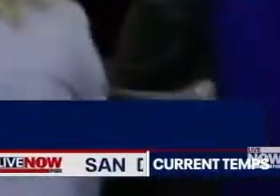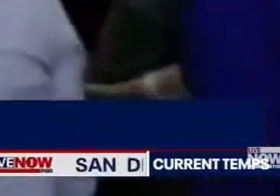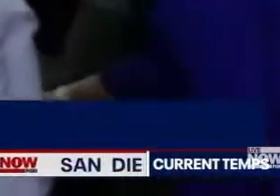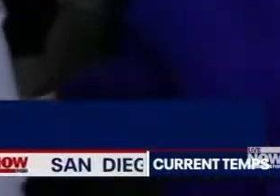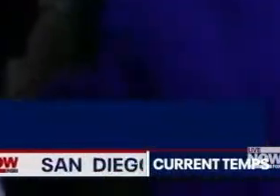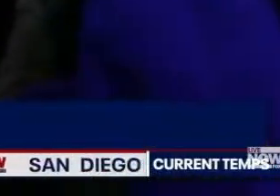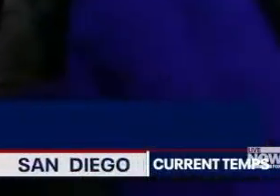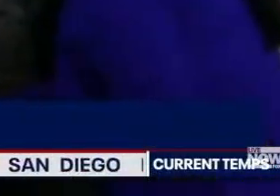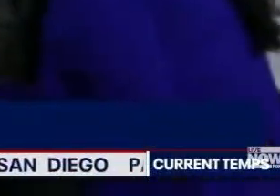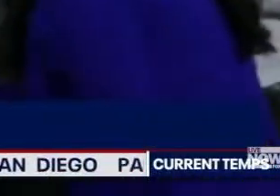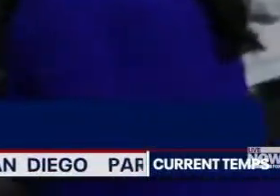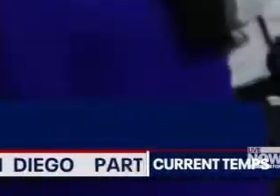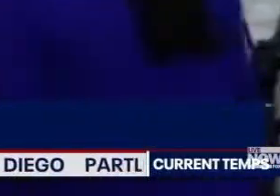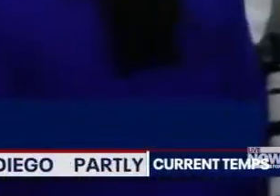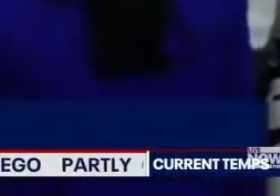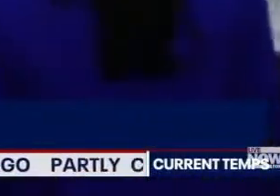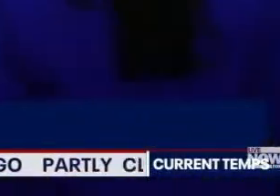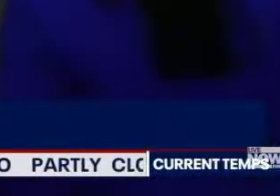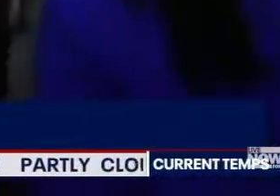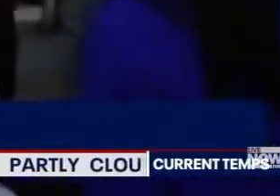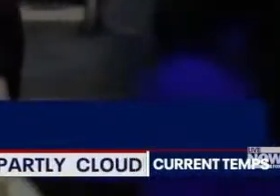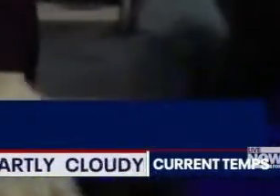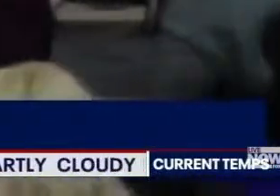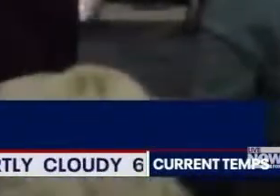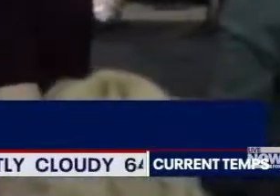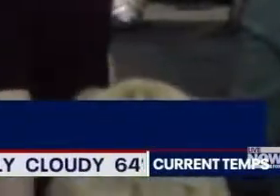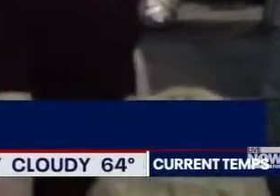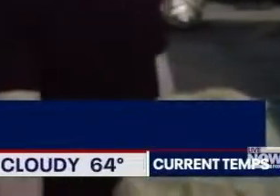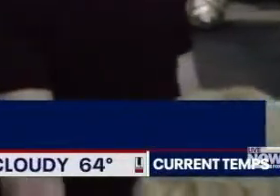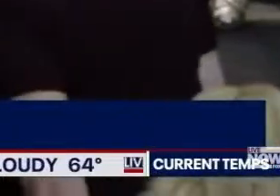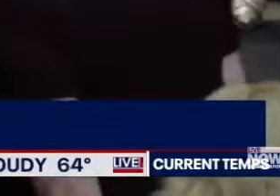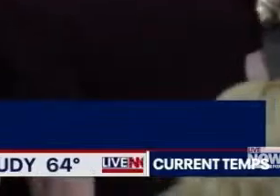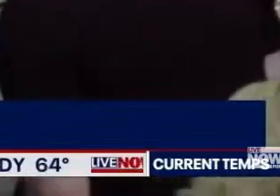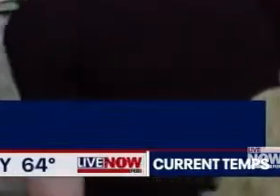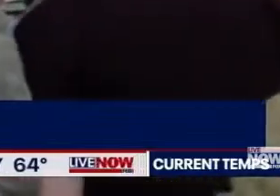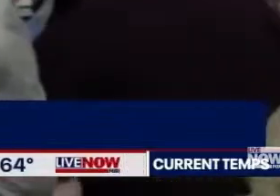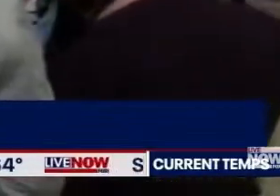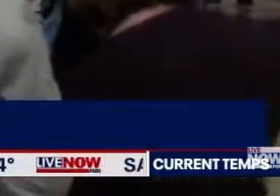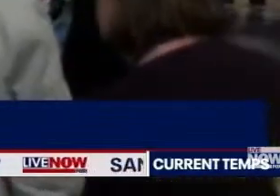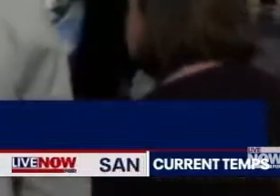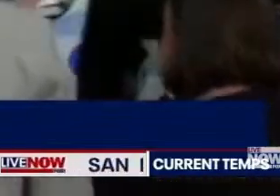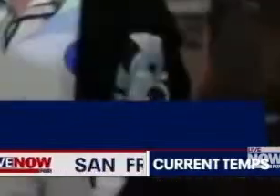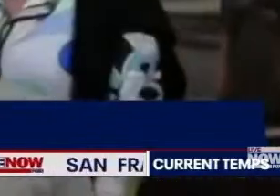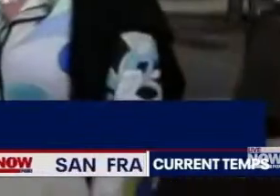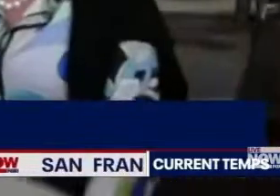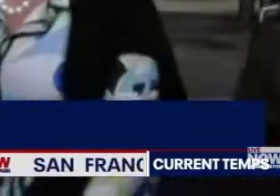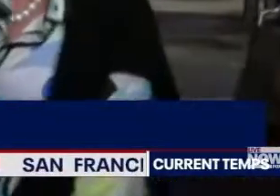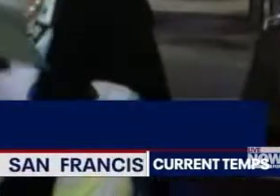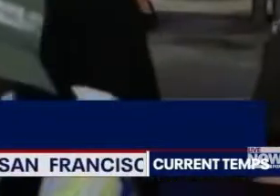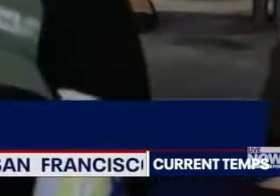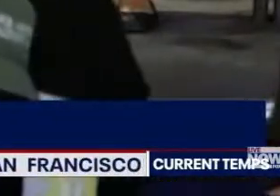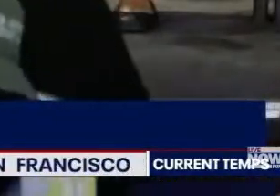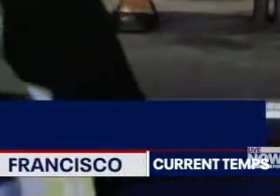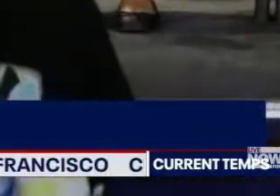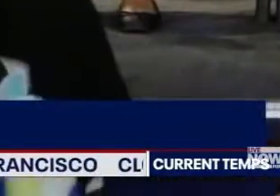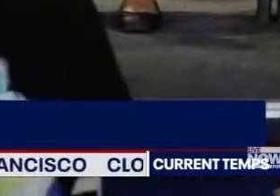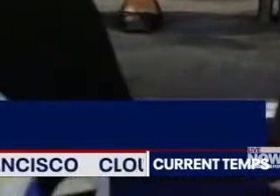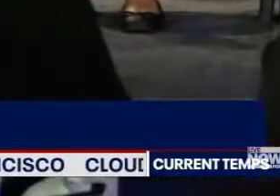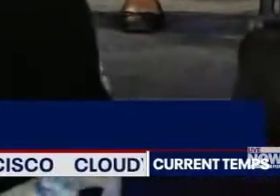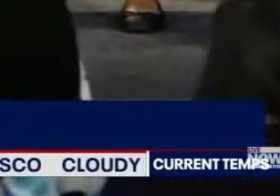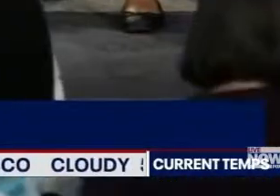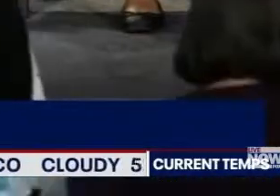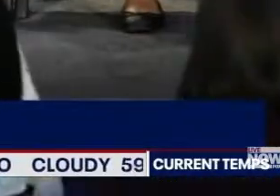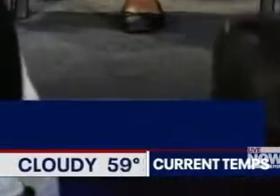is the man right there, RFK Jr. He is getting ready to take the stage for this very